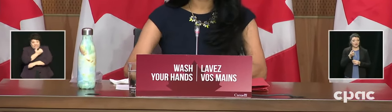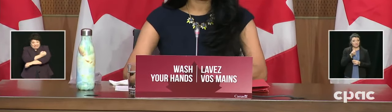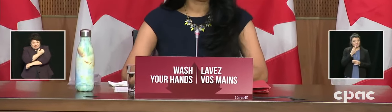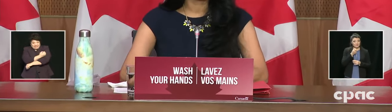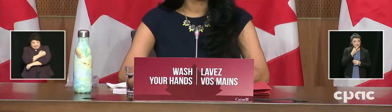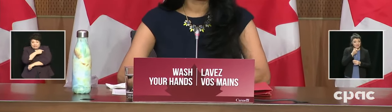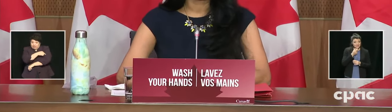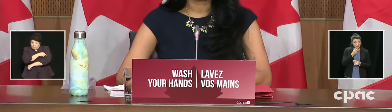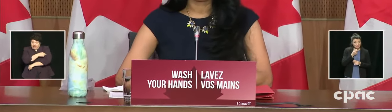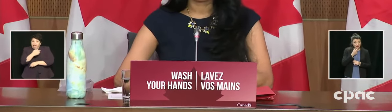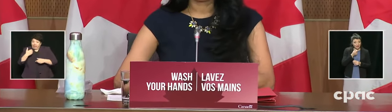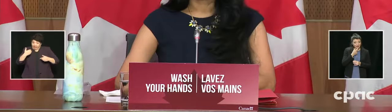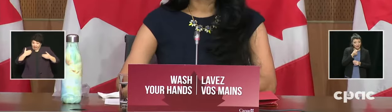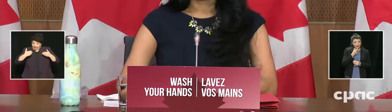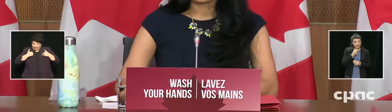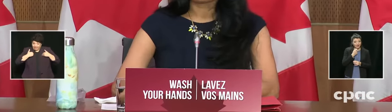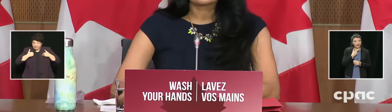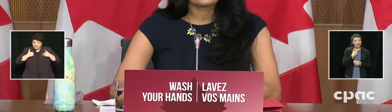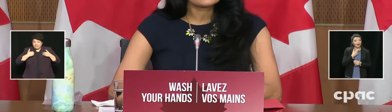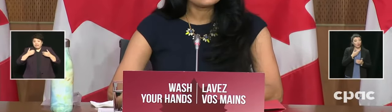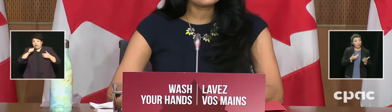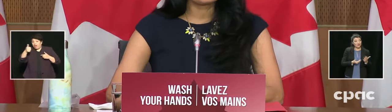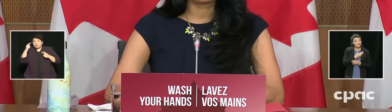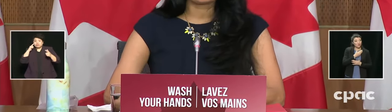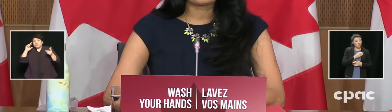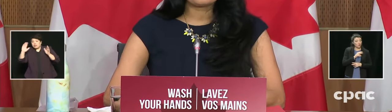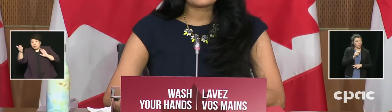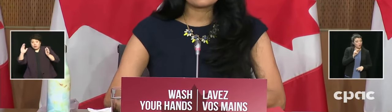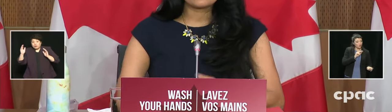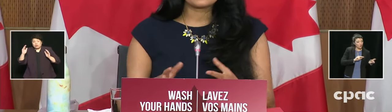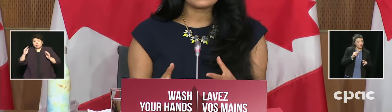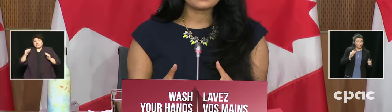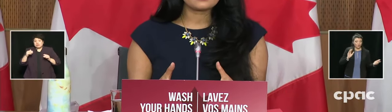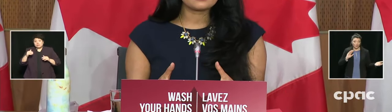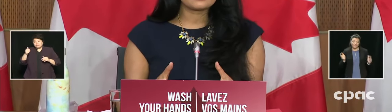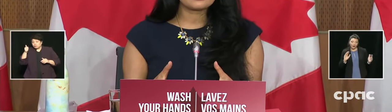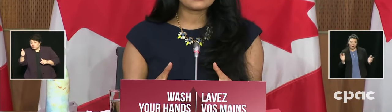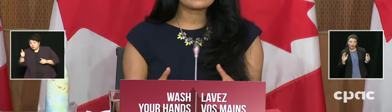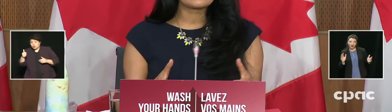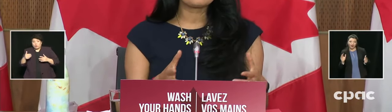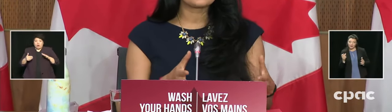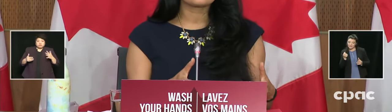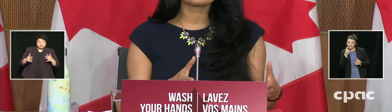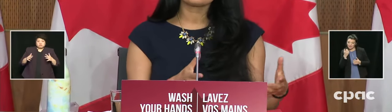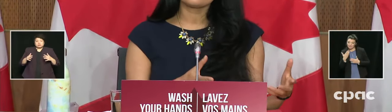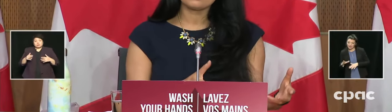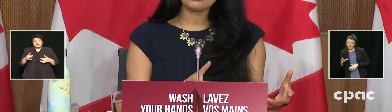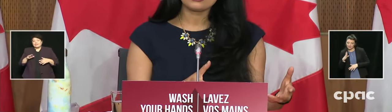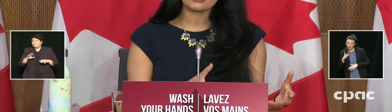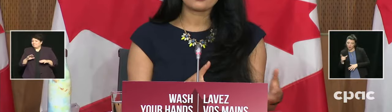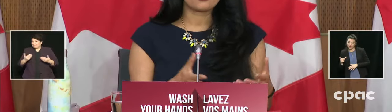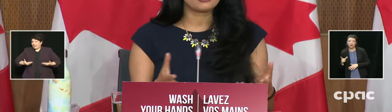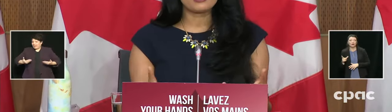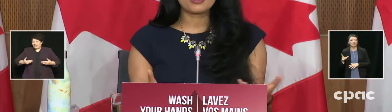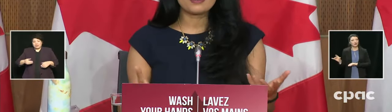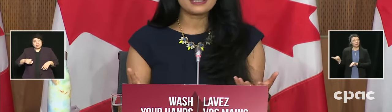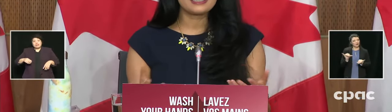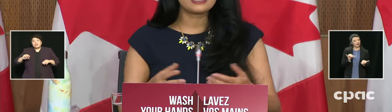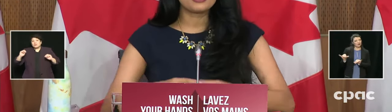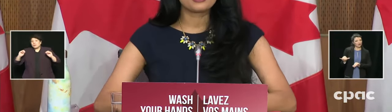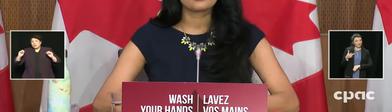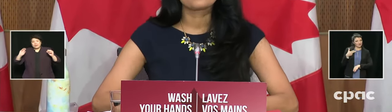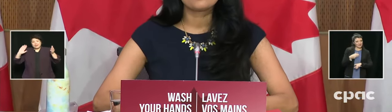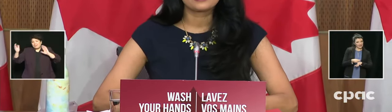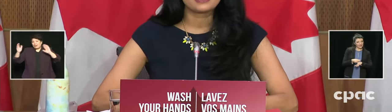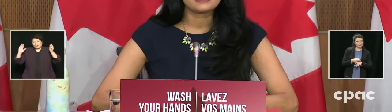fresh consideration? Right. So for the vaccines, because there really isn't something to compare it to currently, we're obviously